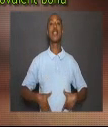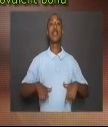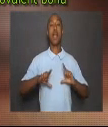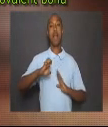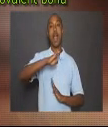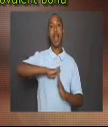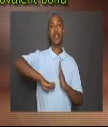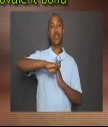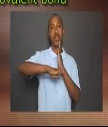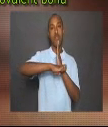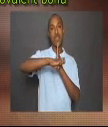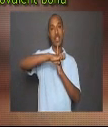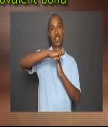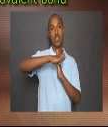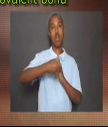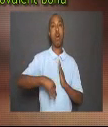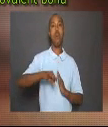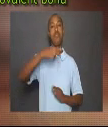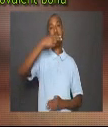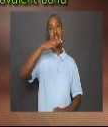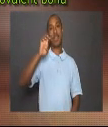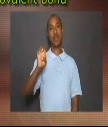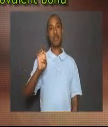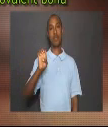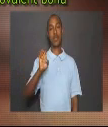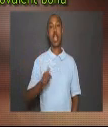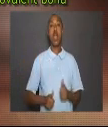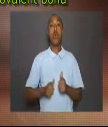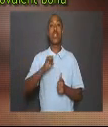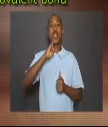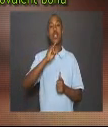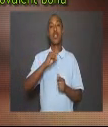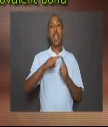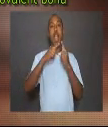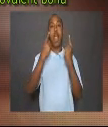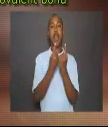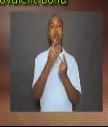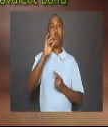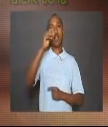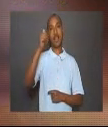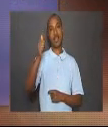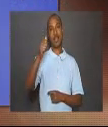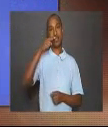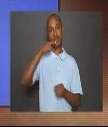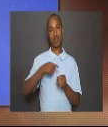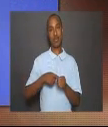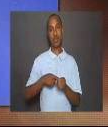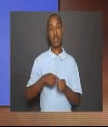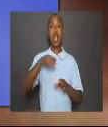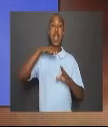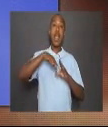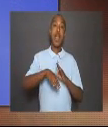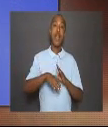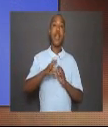electron configuration of helium, which is a noble gas. In